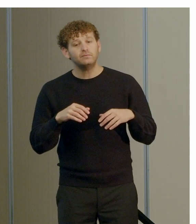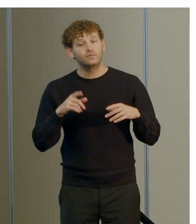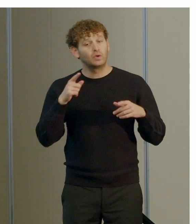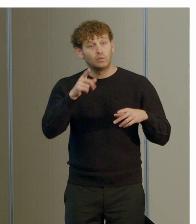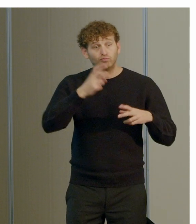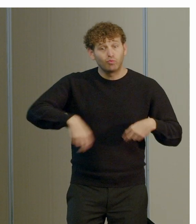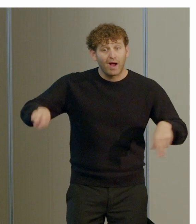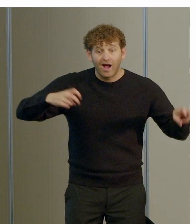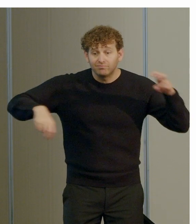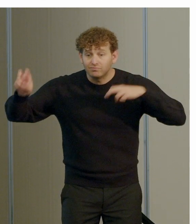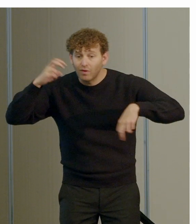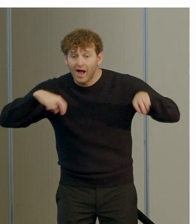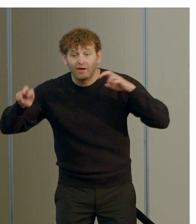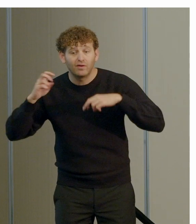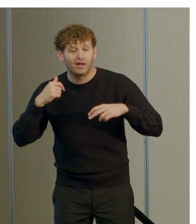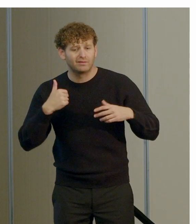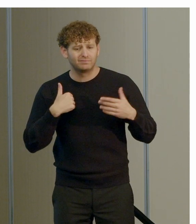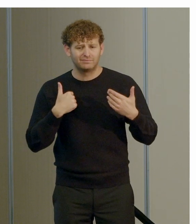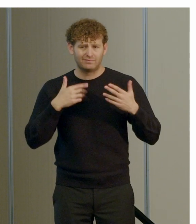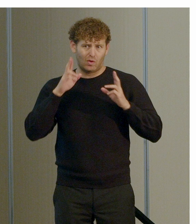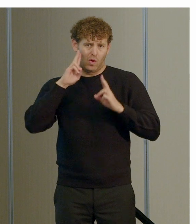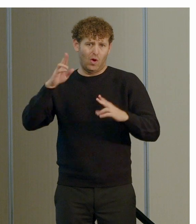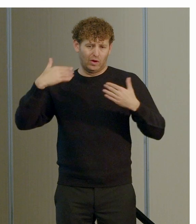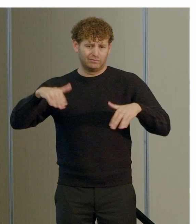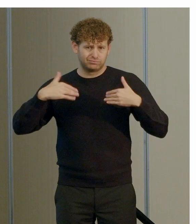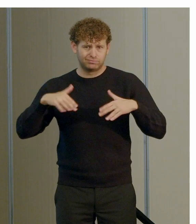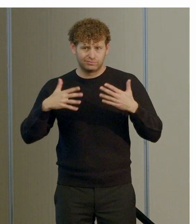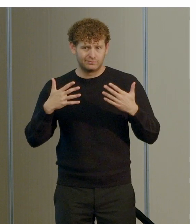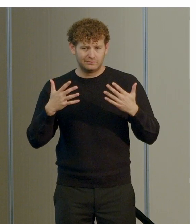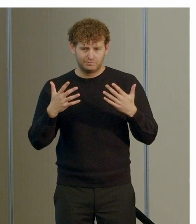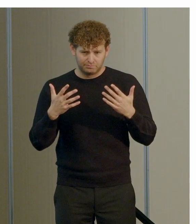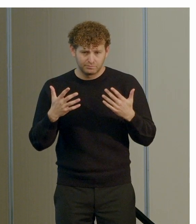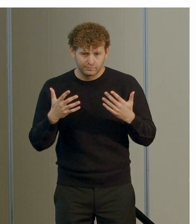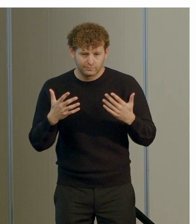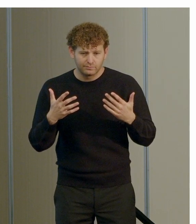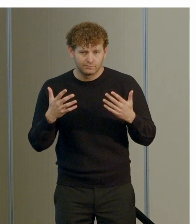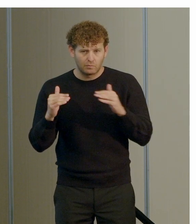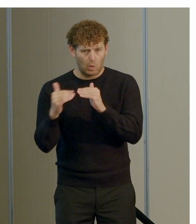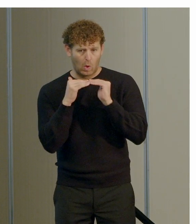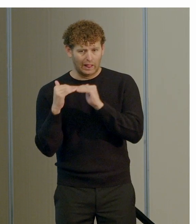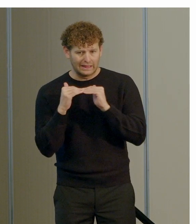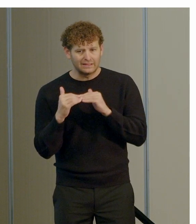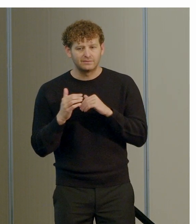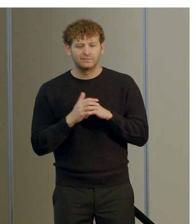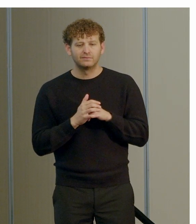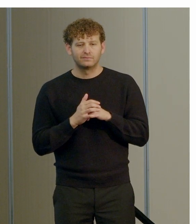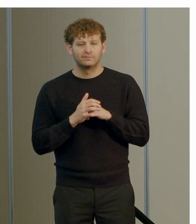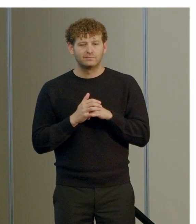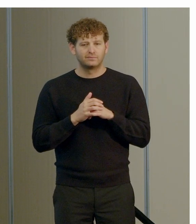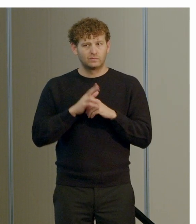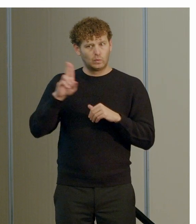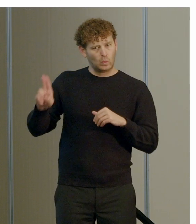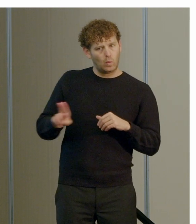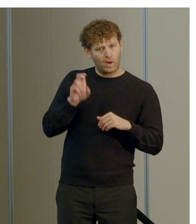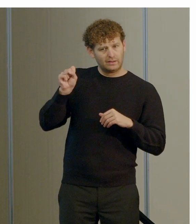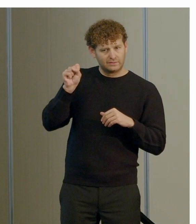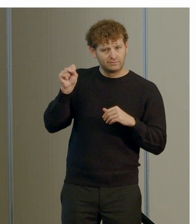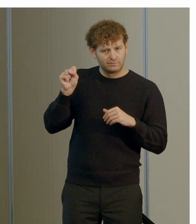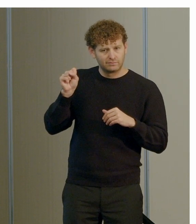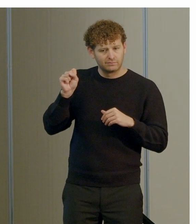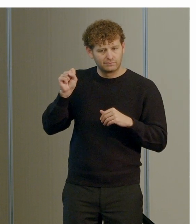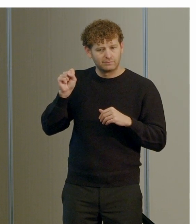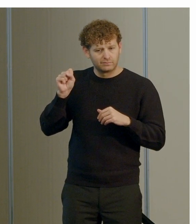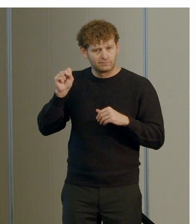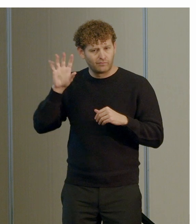US representatives from the federal government had their trips canceled to here. So we're just really, really honored to be able to